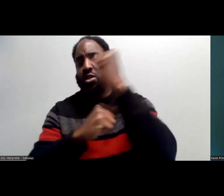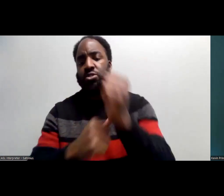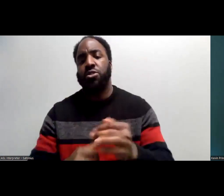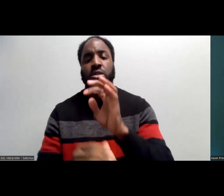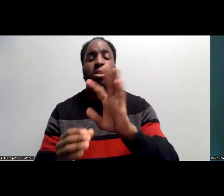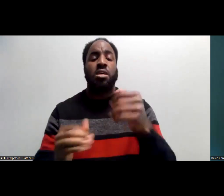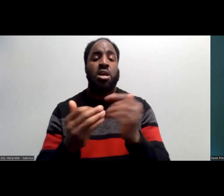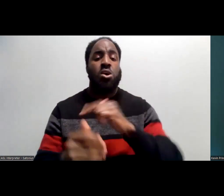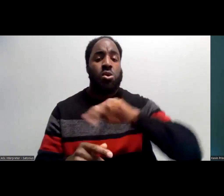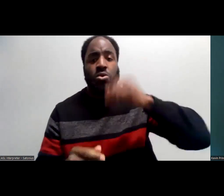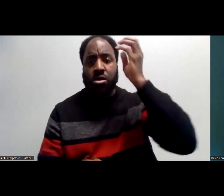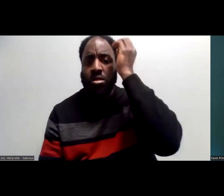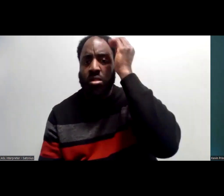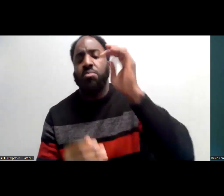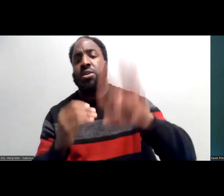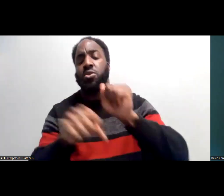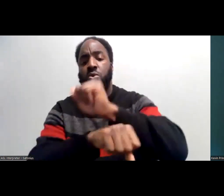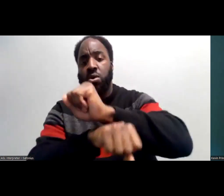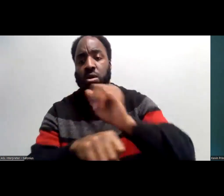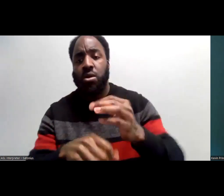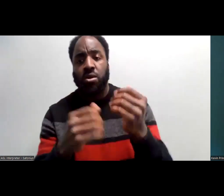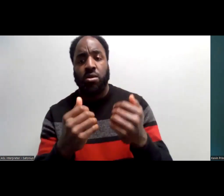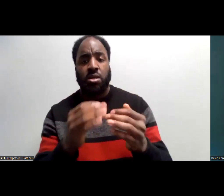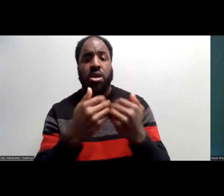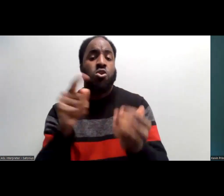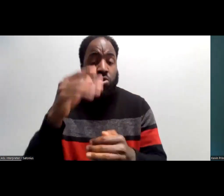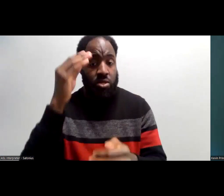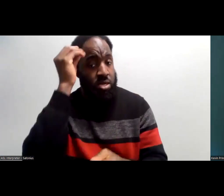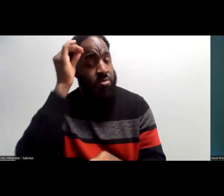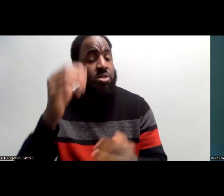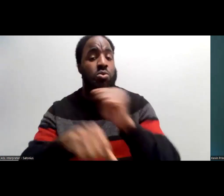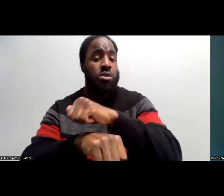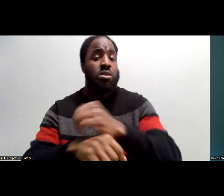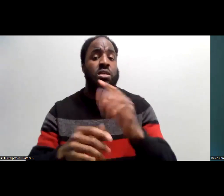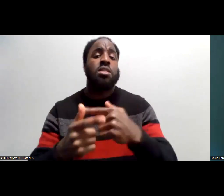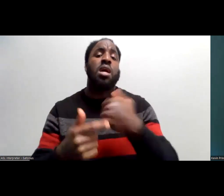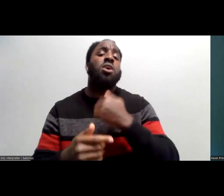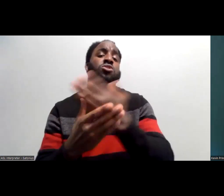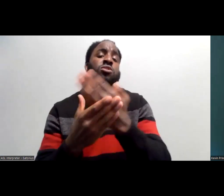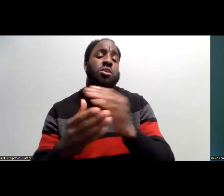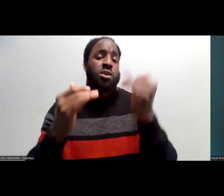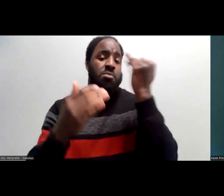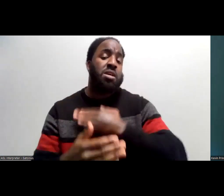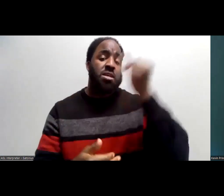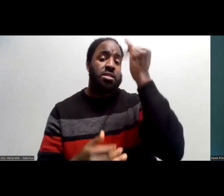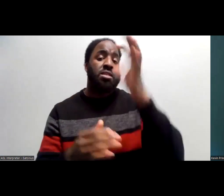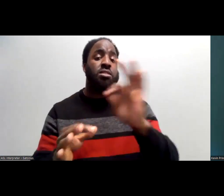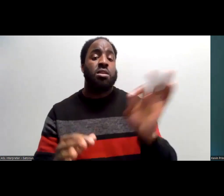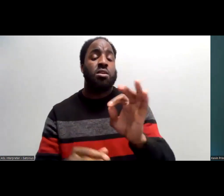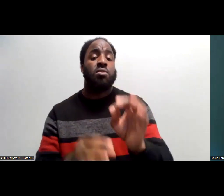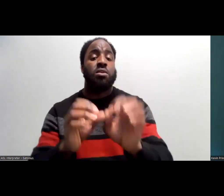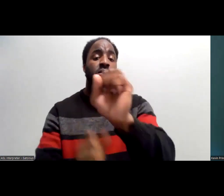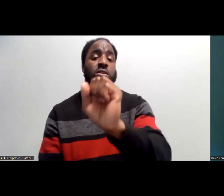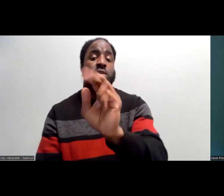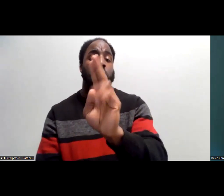we're thinking about the work, how you're thinking about the work. And then after that, I'm going to share some ideas on substance of areas we'd